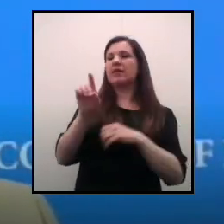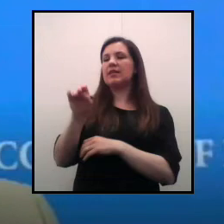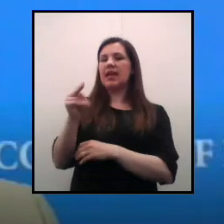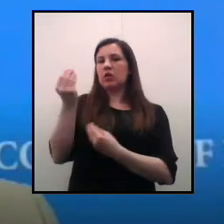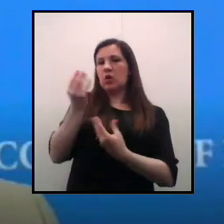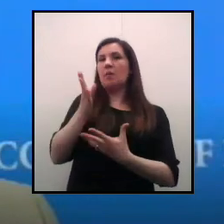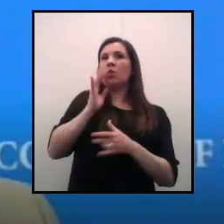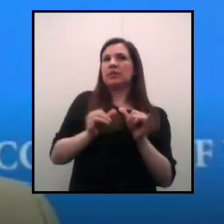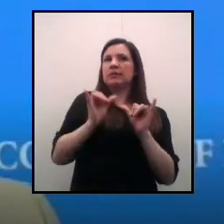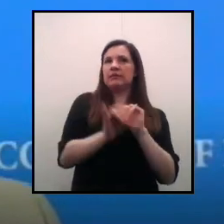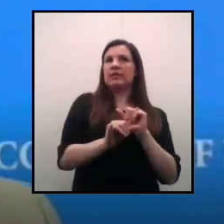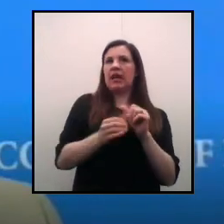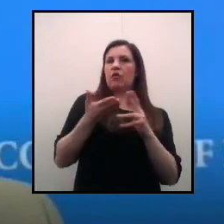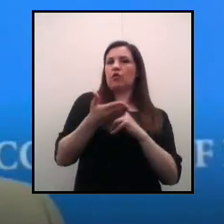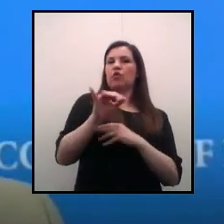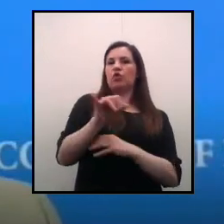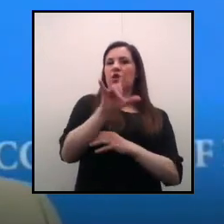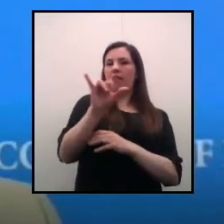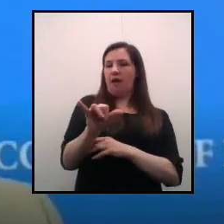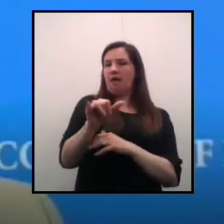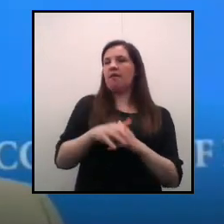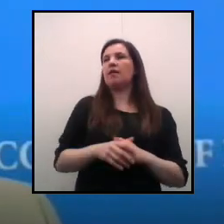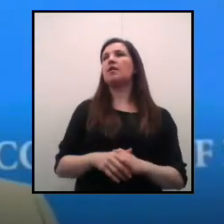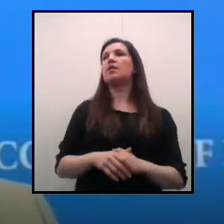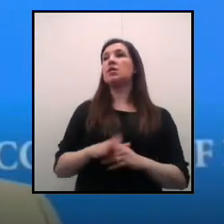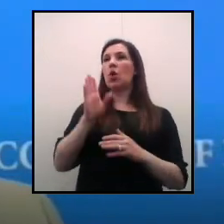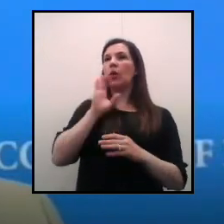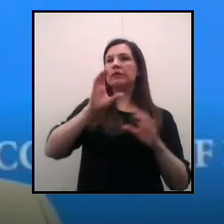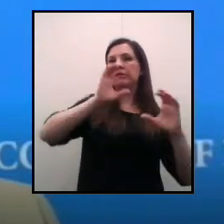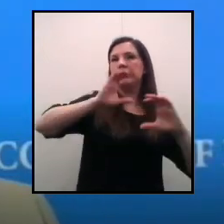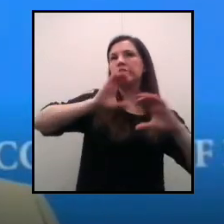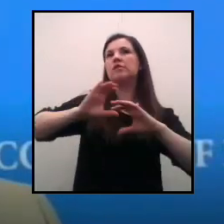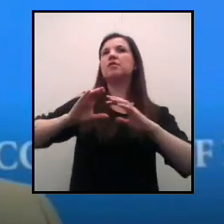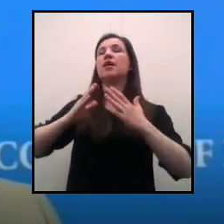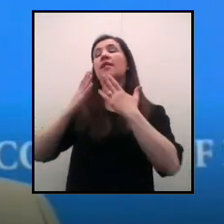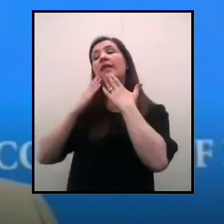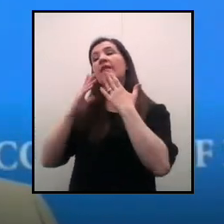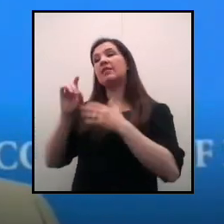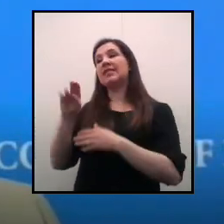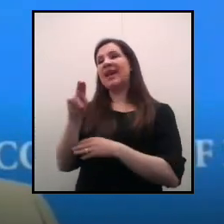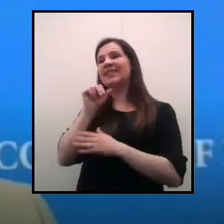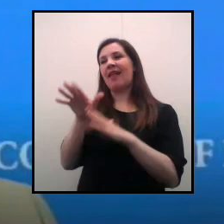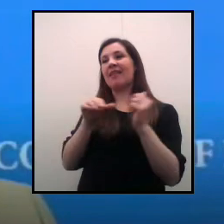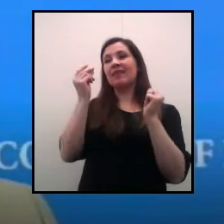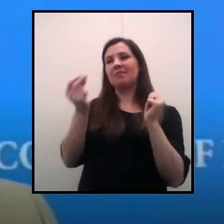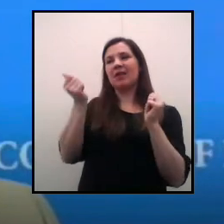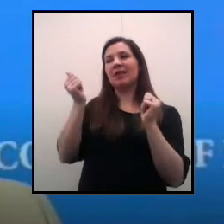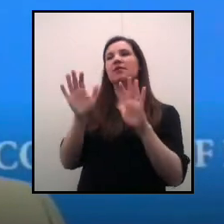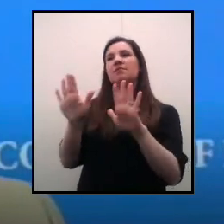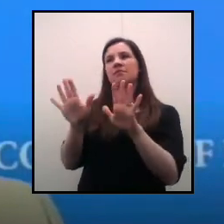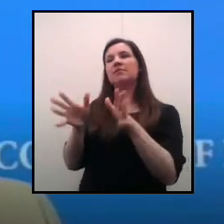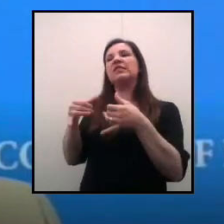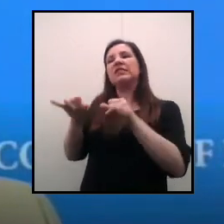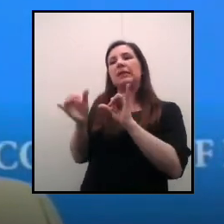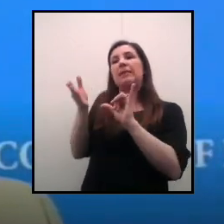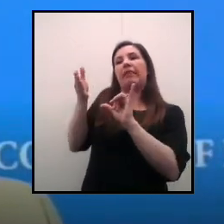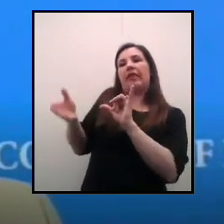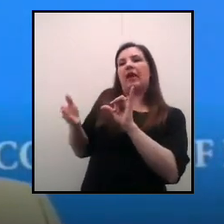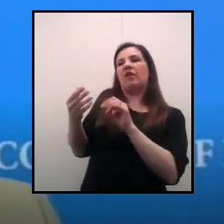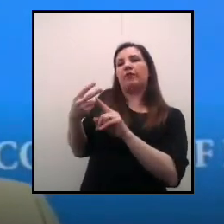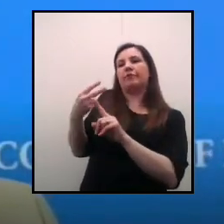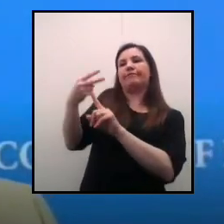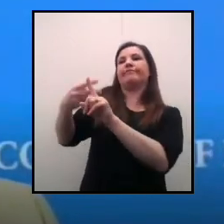here through July. So that is something that we'll be working on. Thankfully, Dan is not leaving immediately, so he'll still be there leading